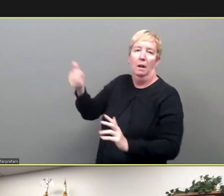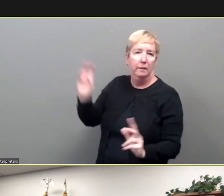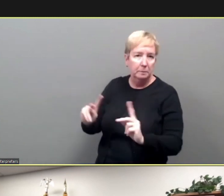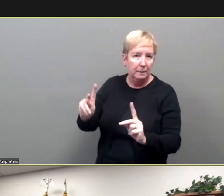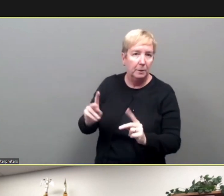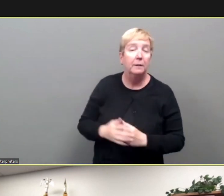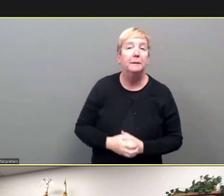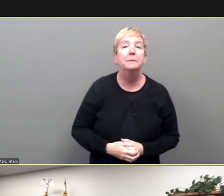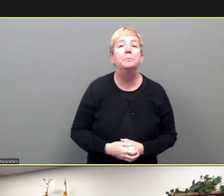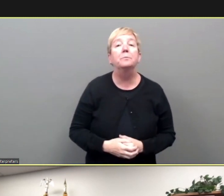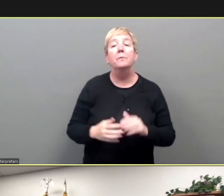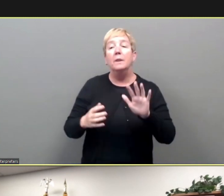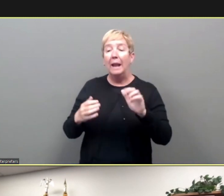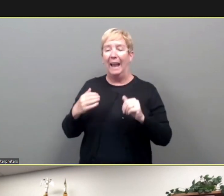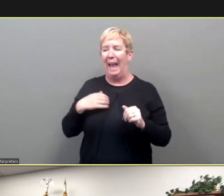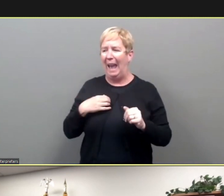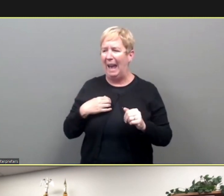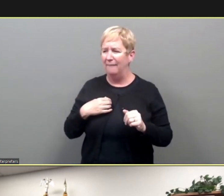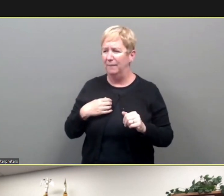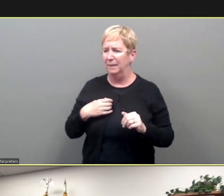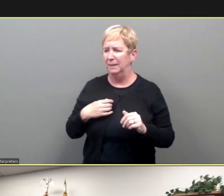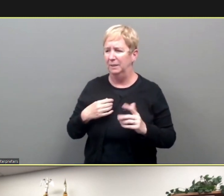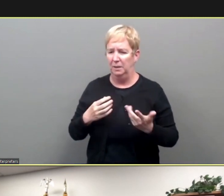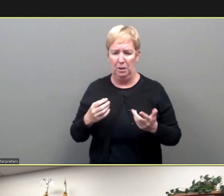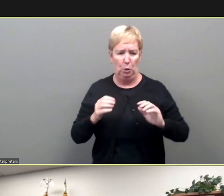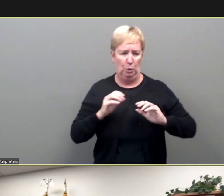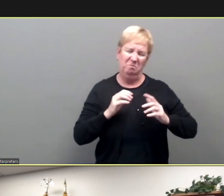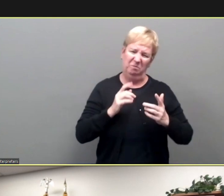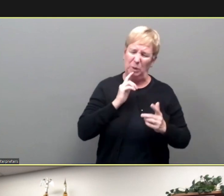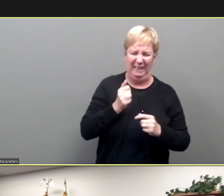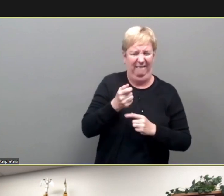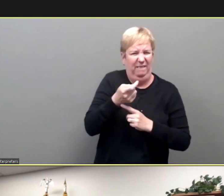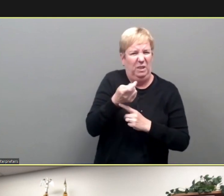no people in nursing homes vaccinated with Pfizer.